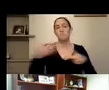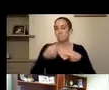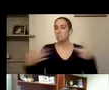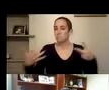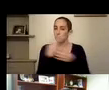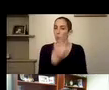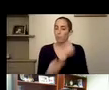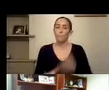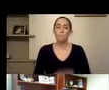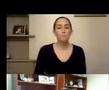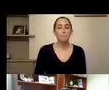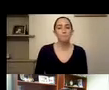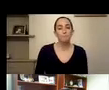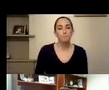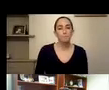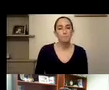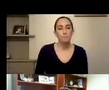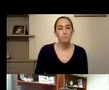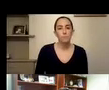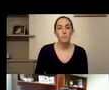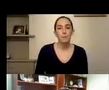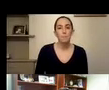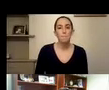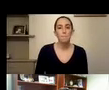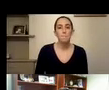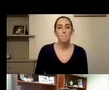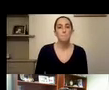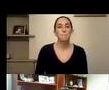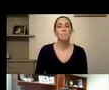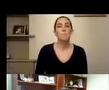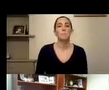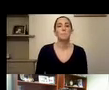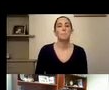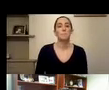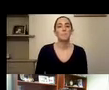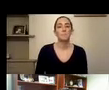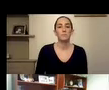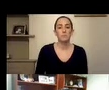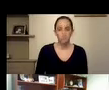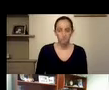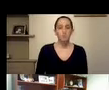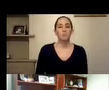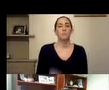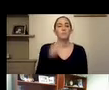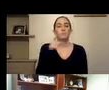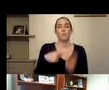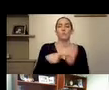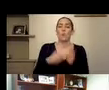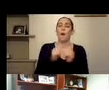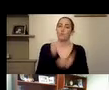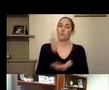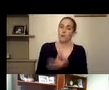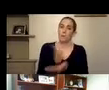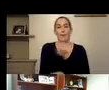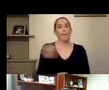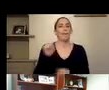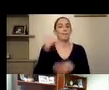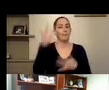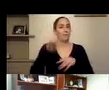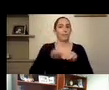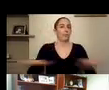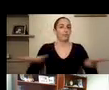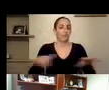mean. So this is how we explain how you halt a pandemic. So the two people in